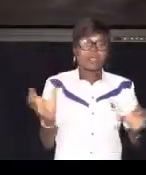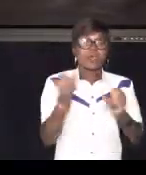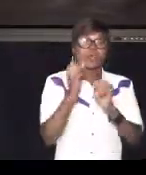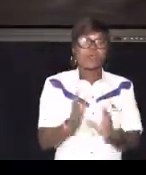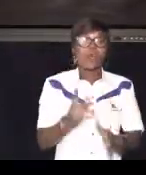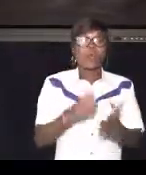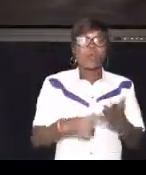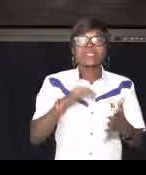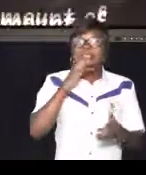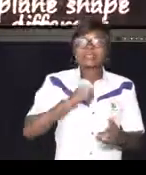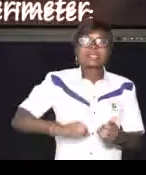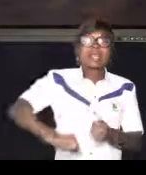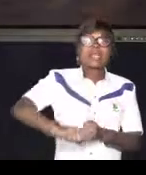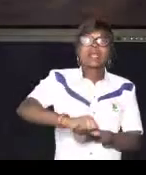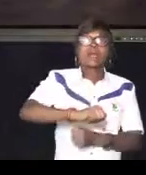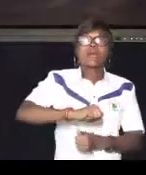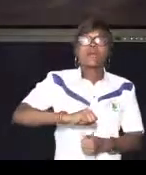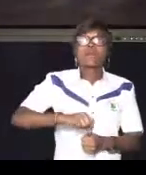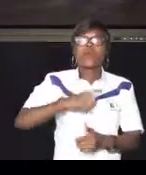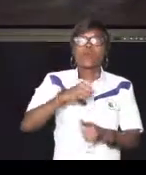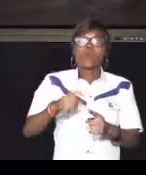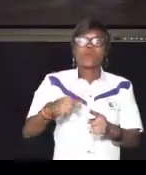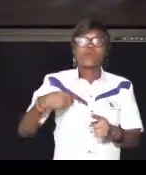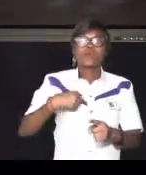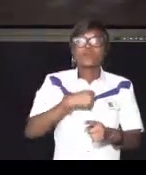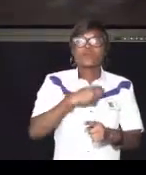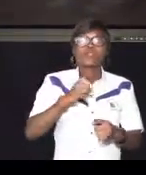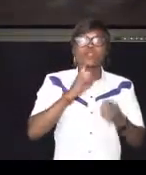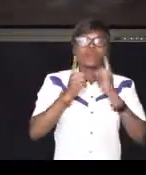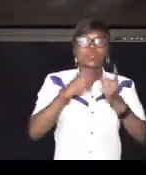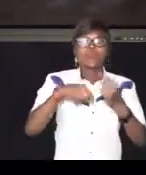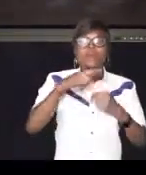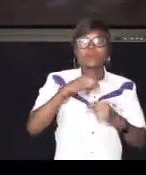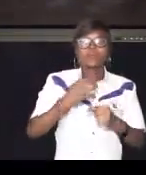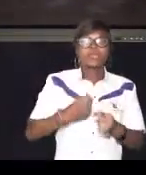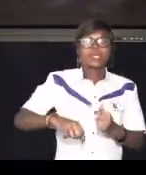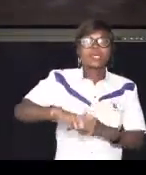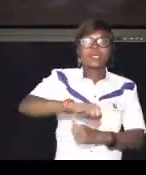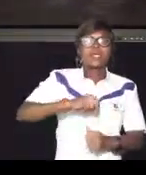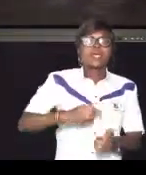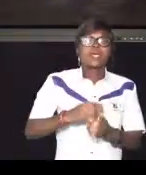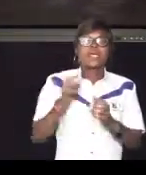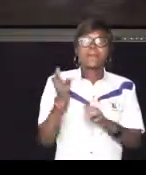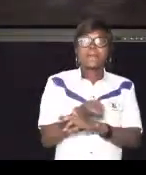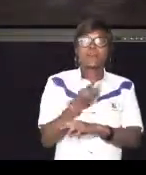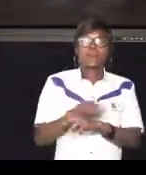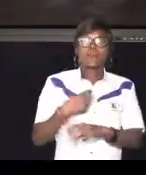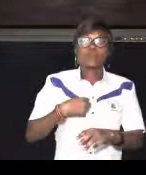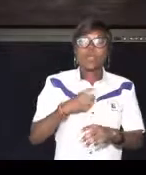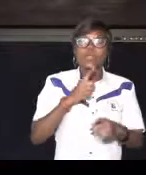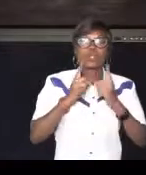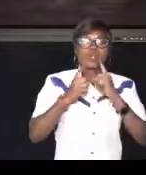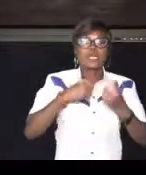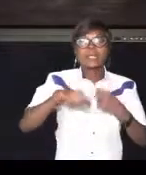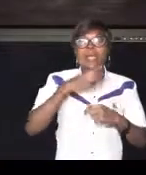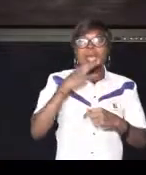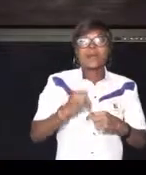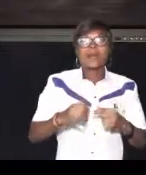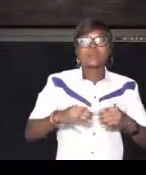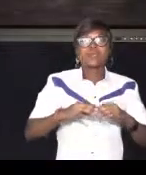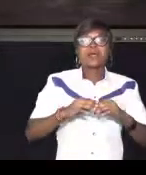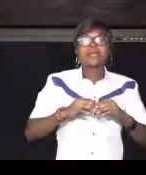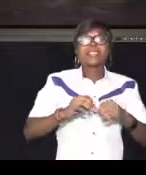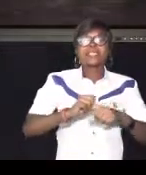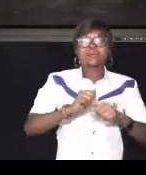So what is area? Well, when we talk about area in mathematics, we are talking about space. We're talking about space that